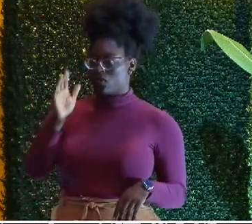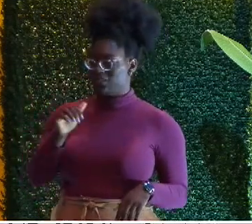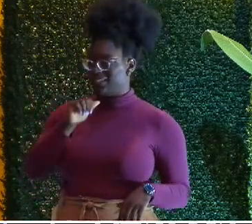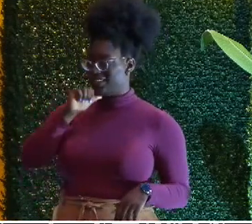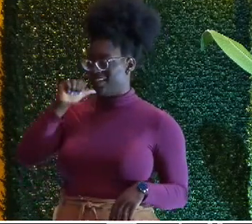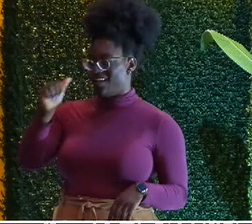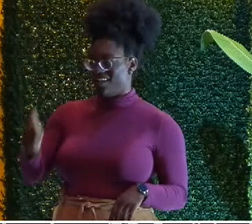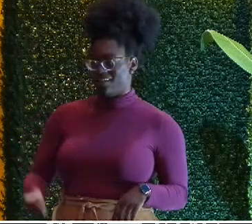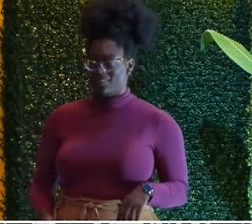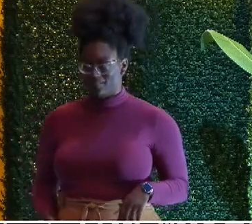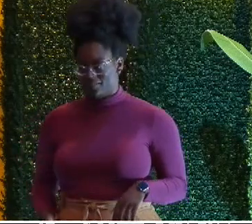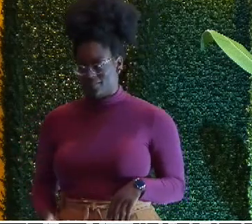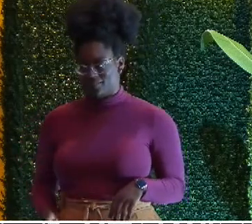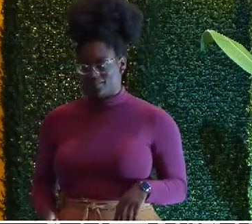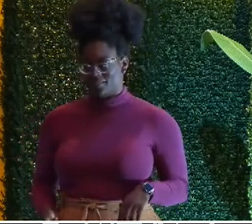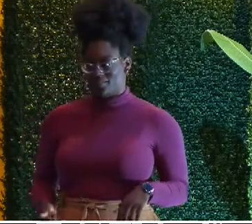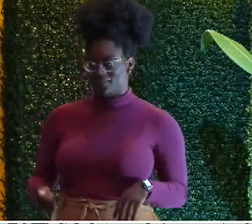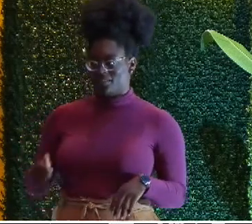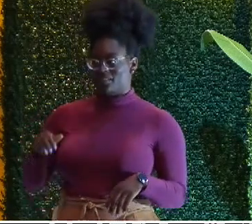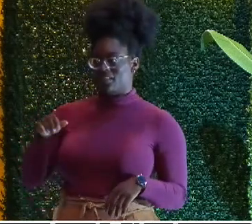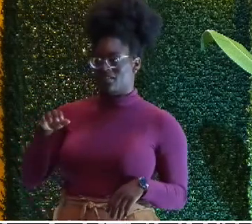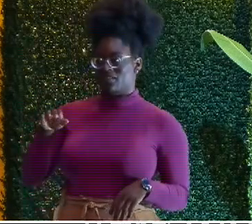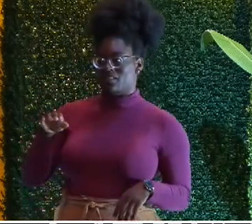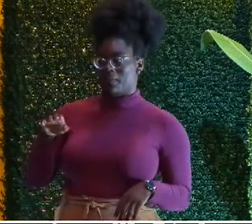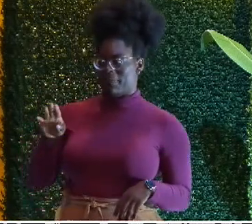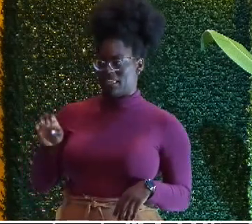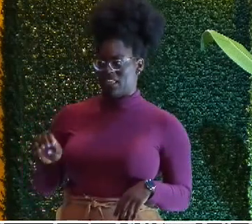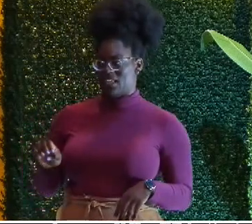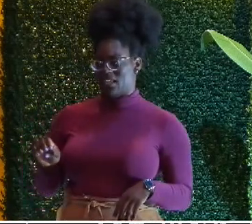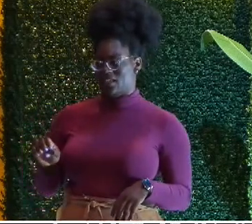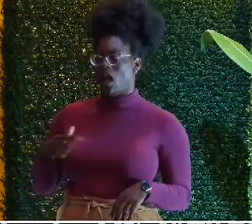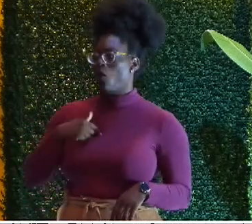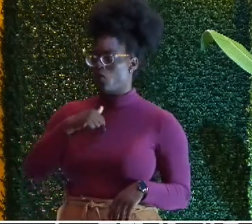I will not. I will love them radically.